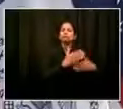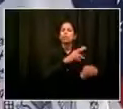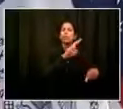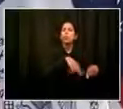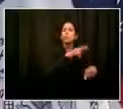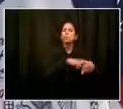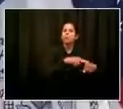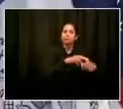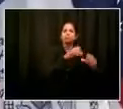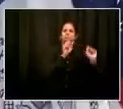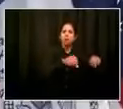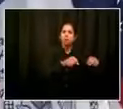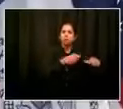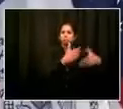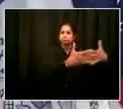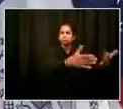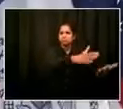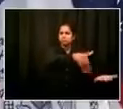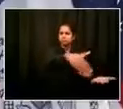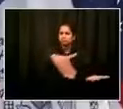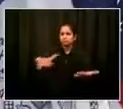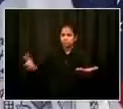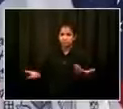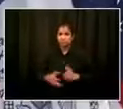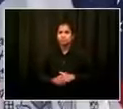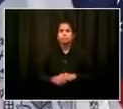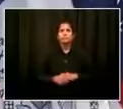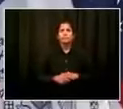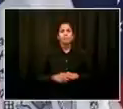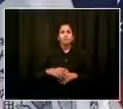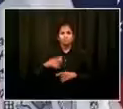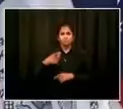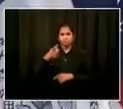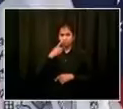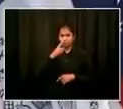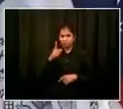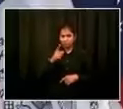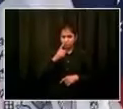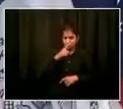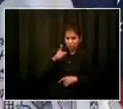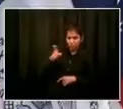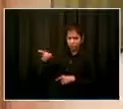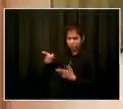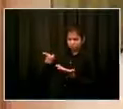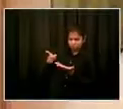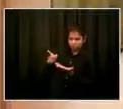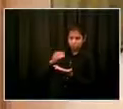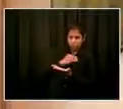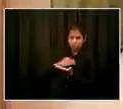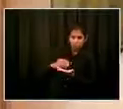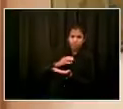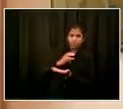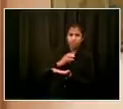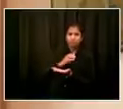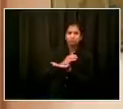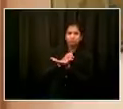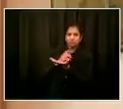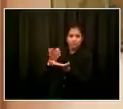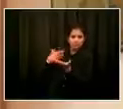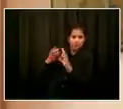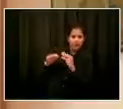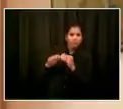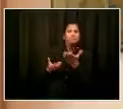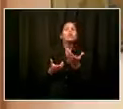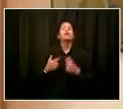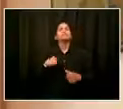And anyone can apply through our public art program, and we're happy to get you the details on the application process.